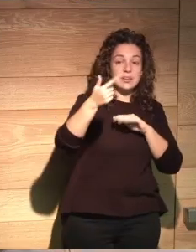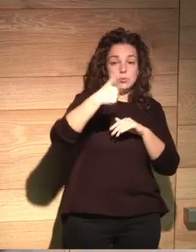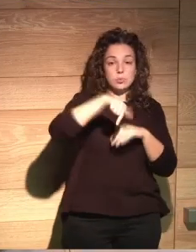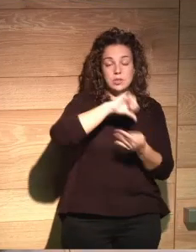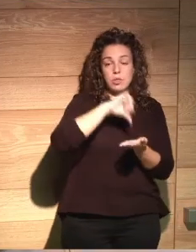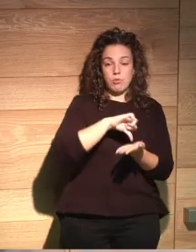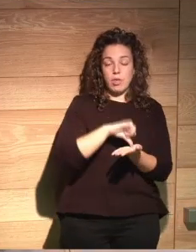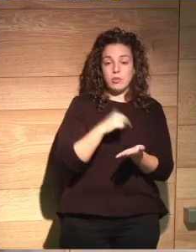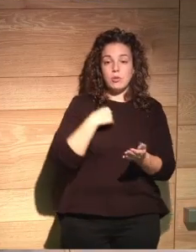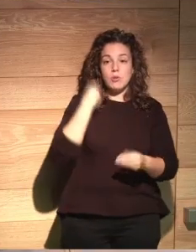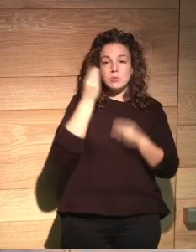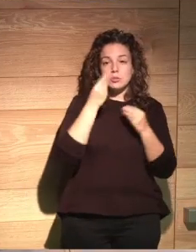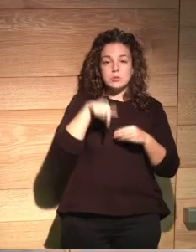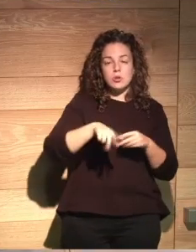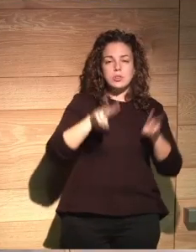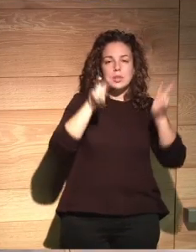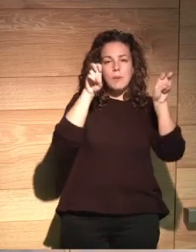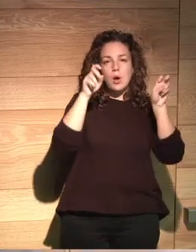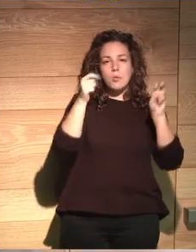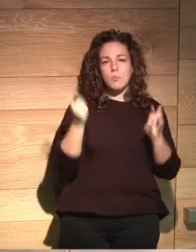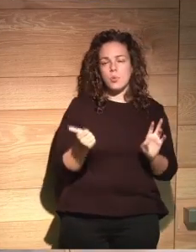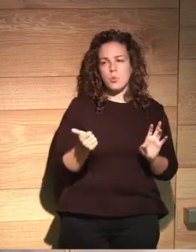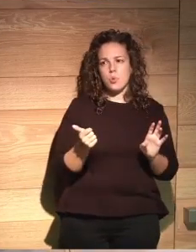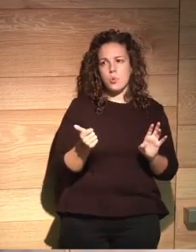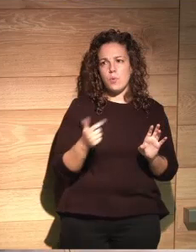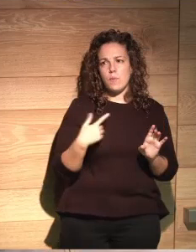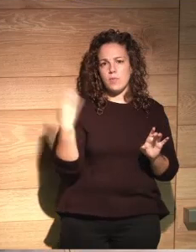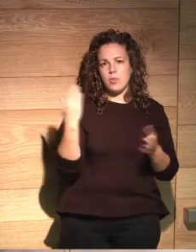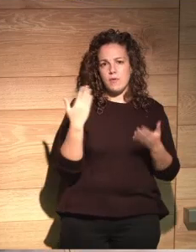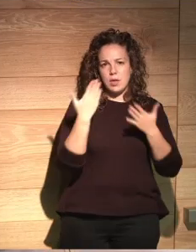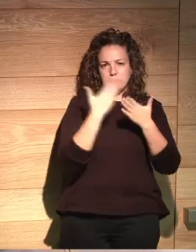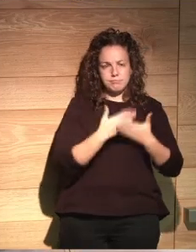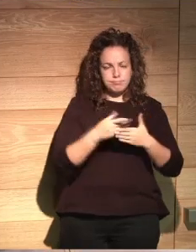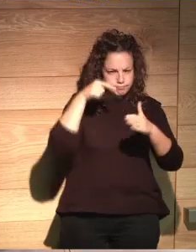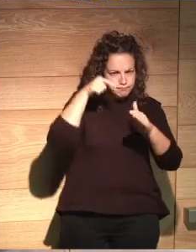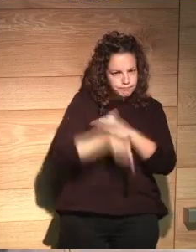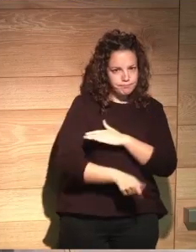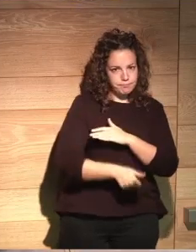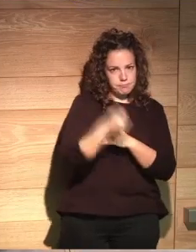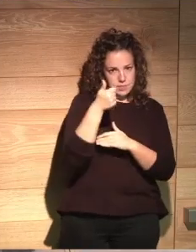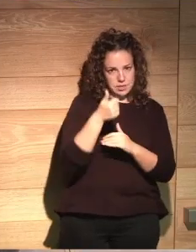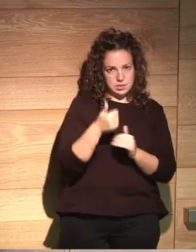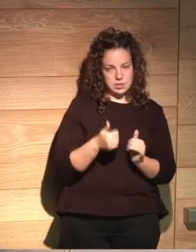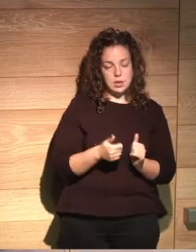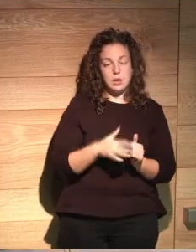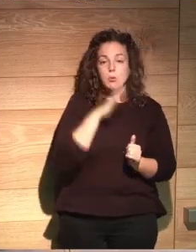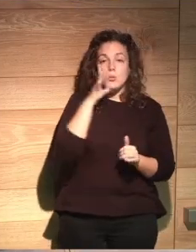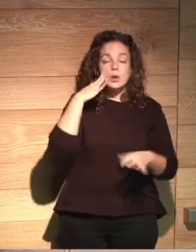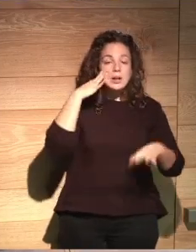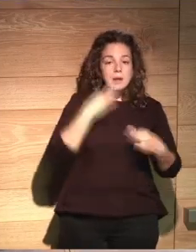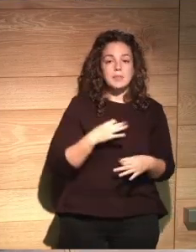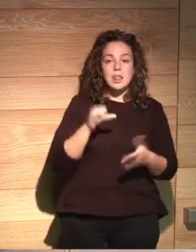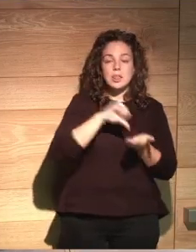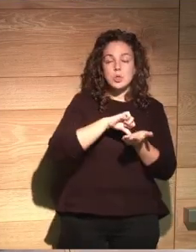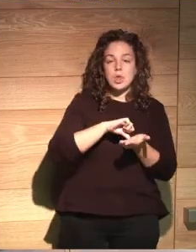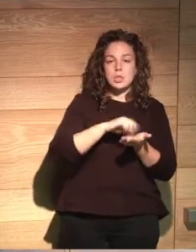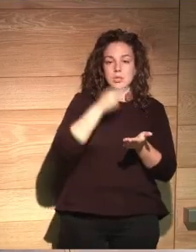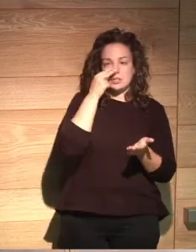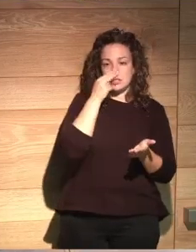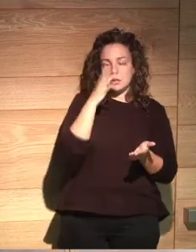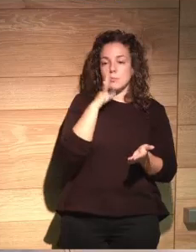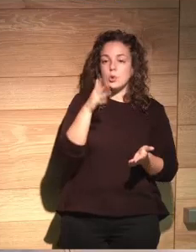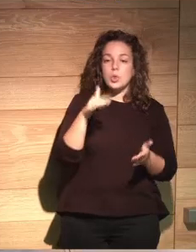in our cities. And this is something that we should study more in depth. It is very